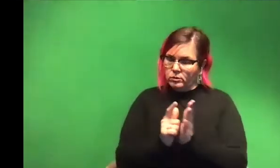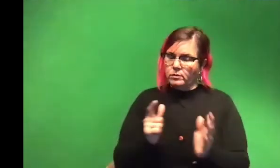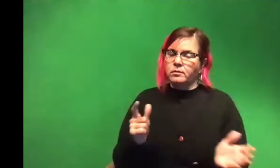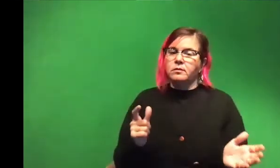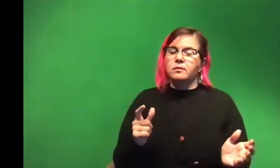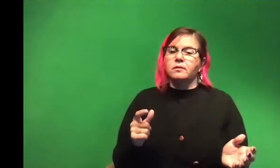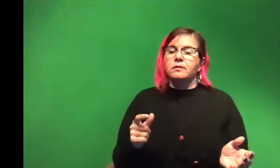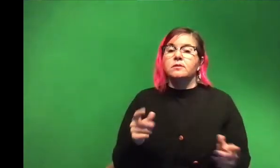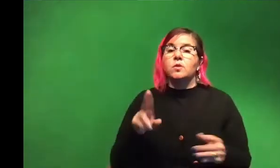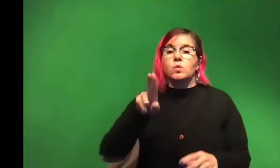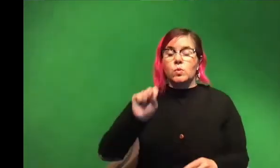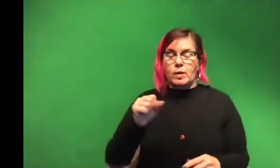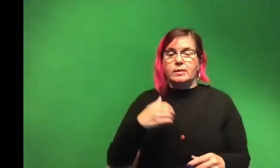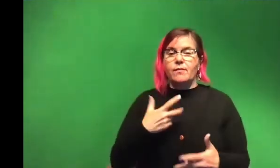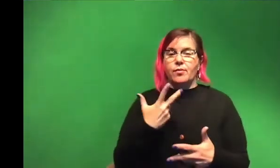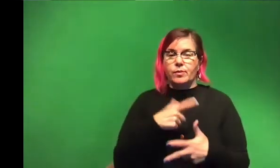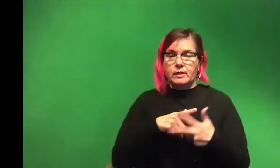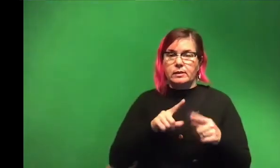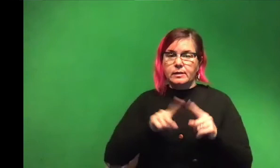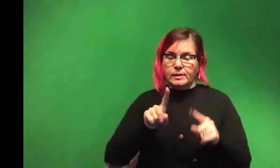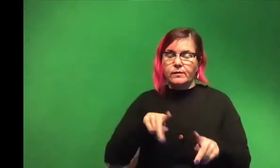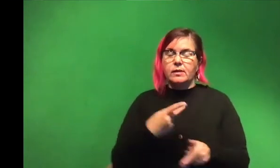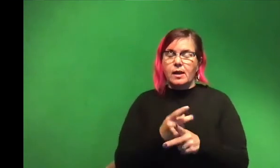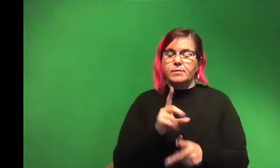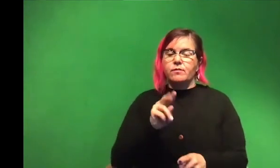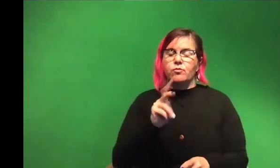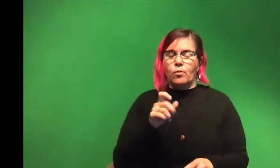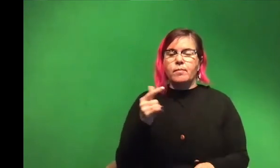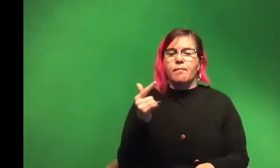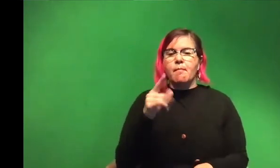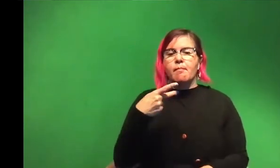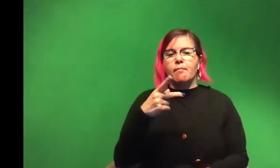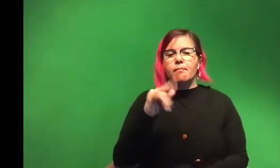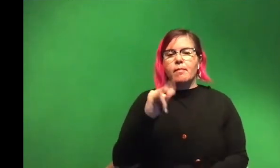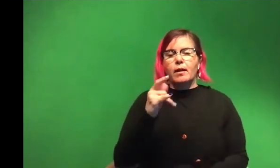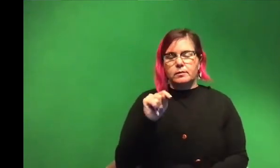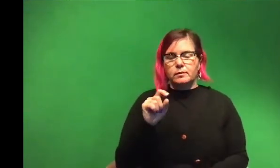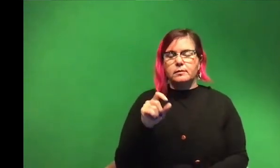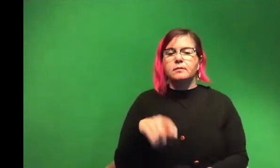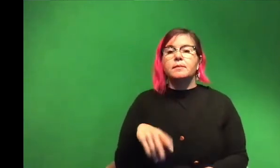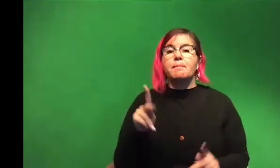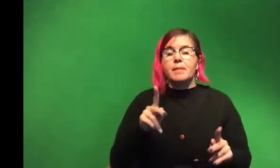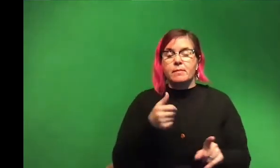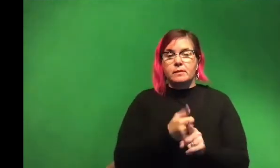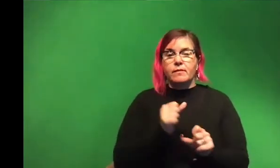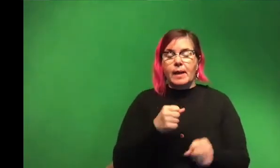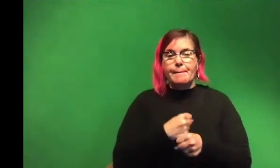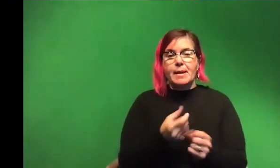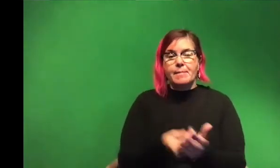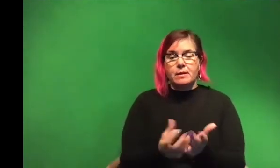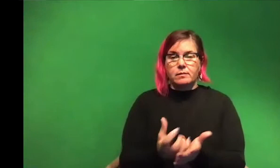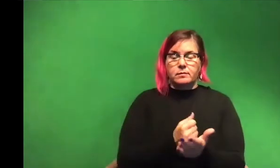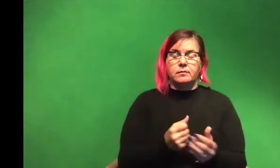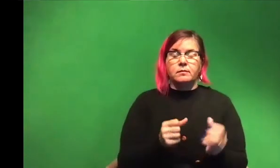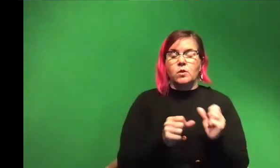actually in the United States there are 3 different types of drone pilots. And so what that means is that there are people who can make money, so commercial